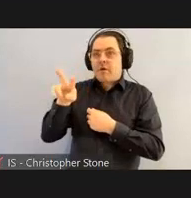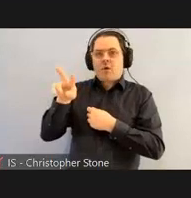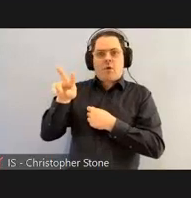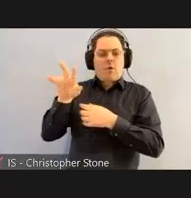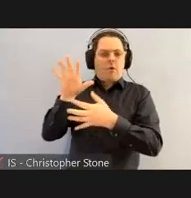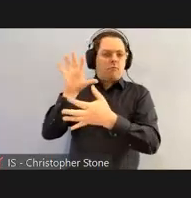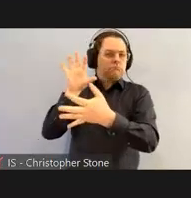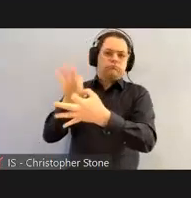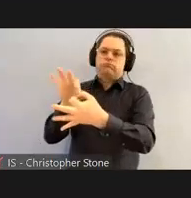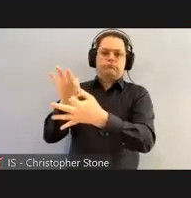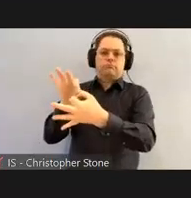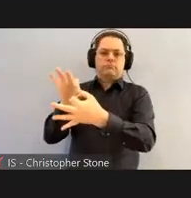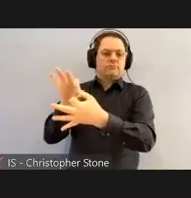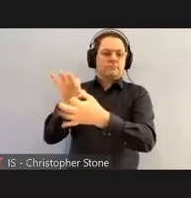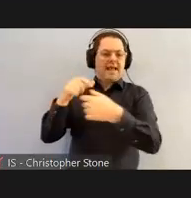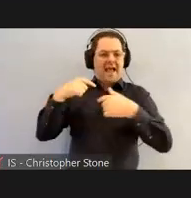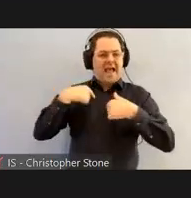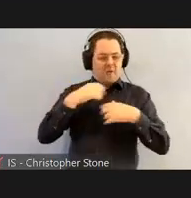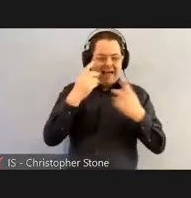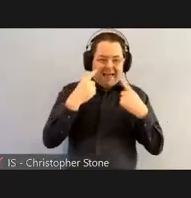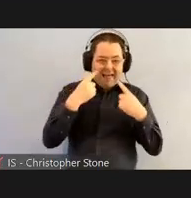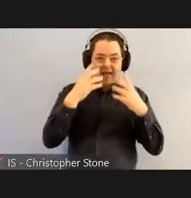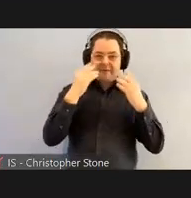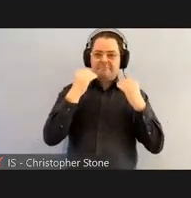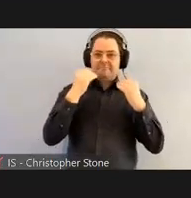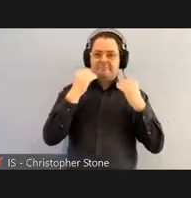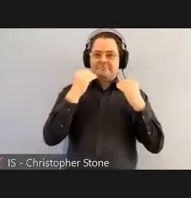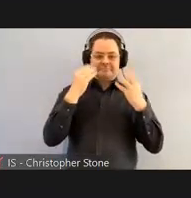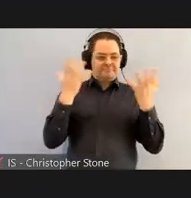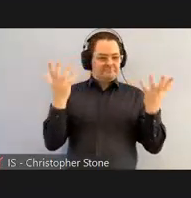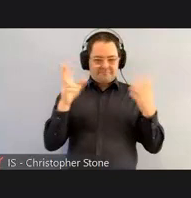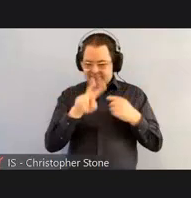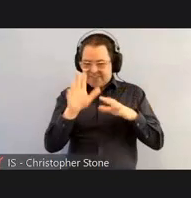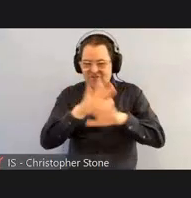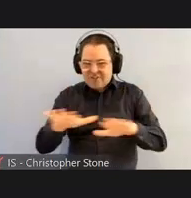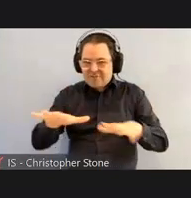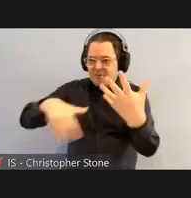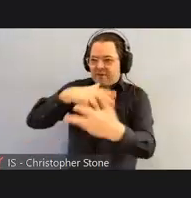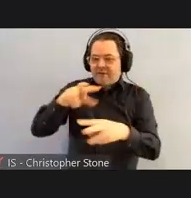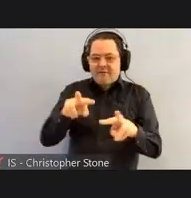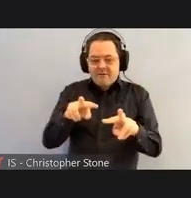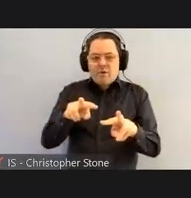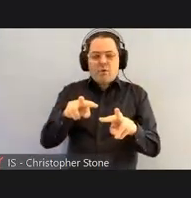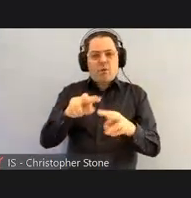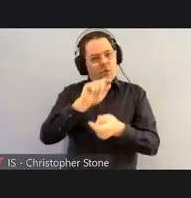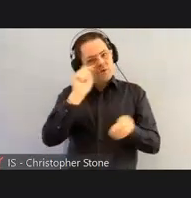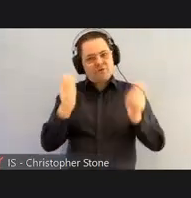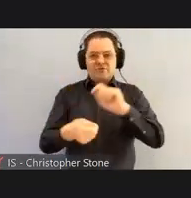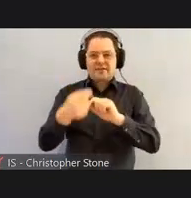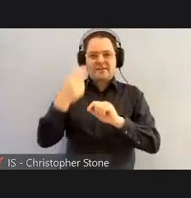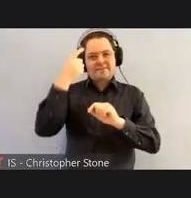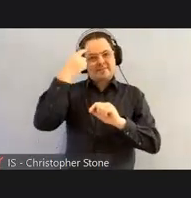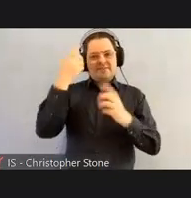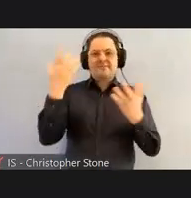found there and the children. So I was wondering, how do the other children